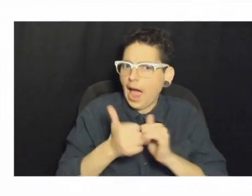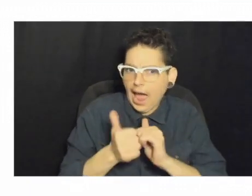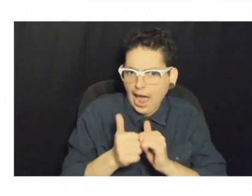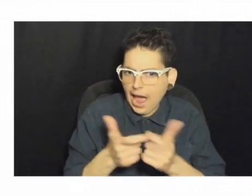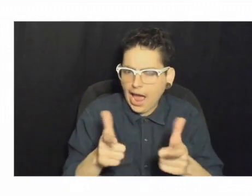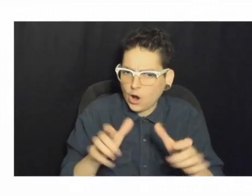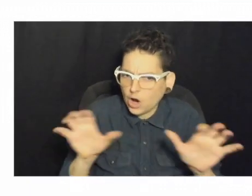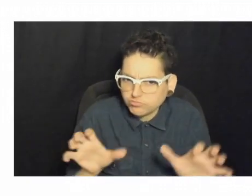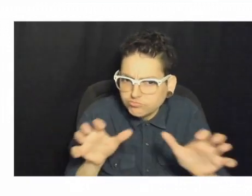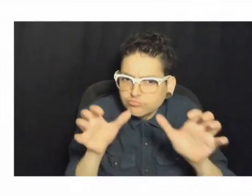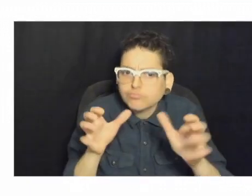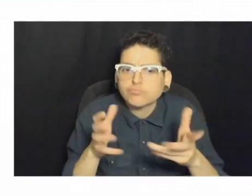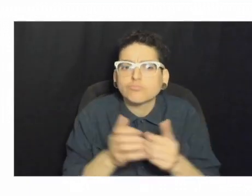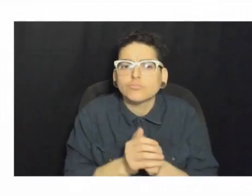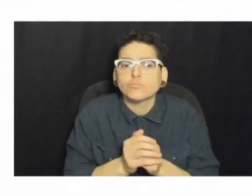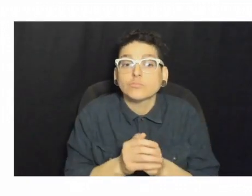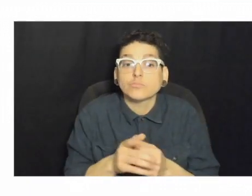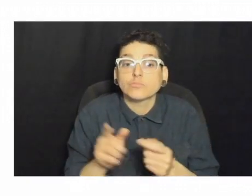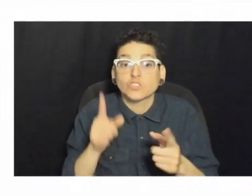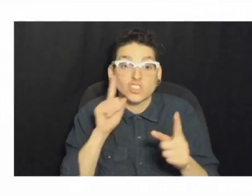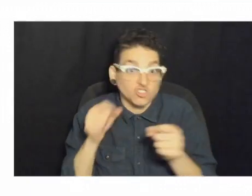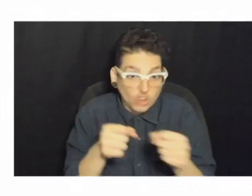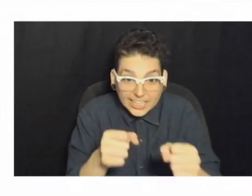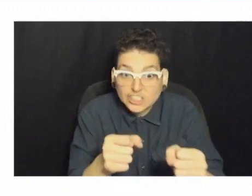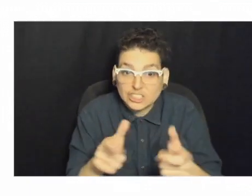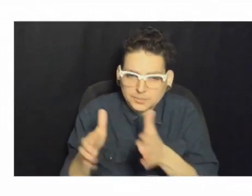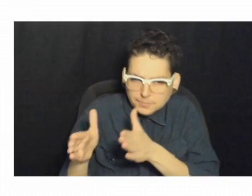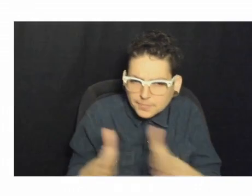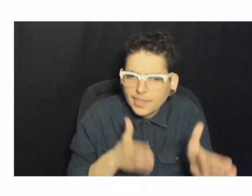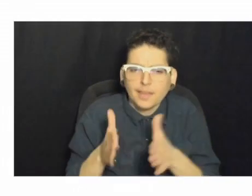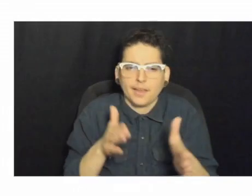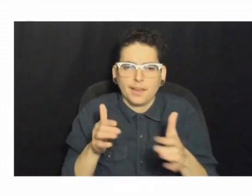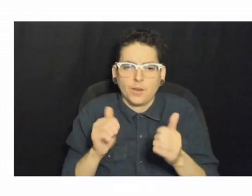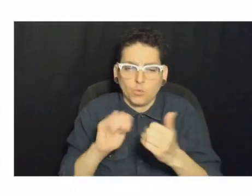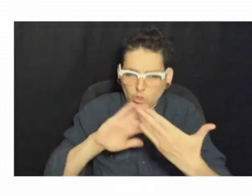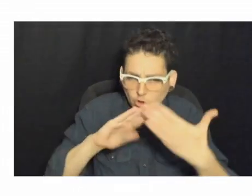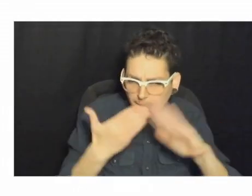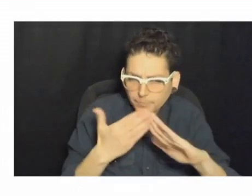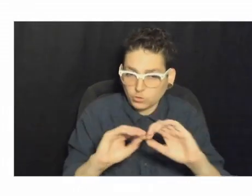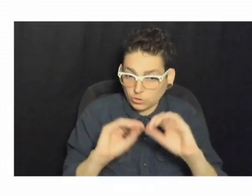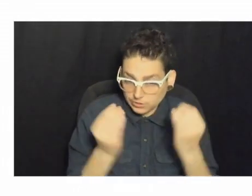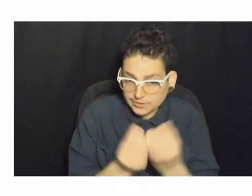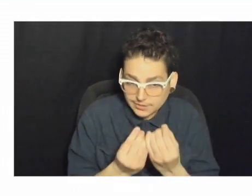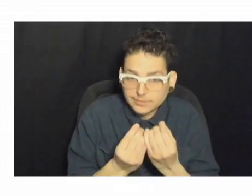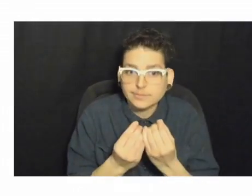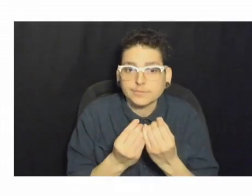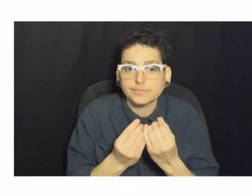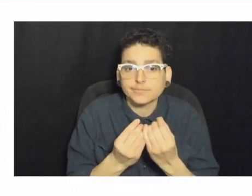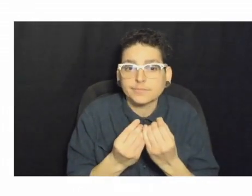and organizations that can promote more community engagement.